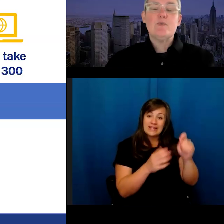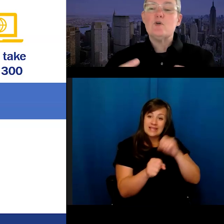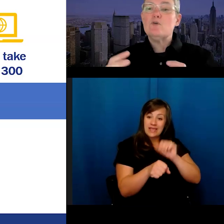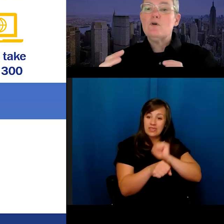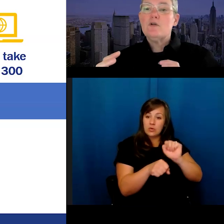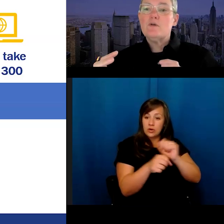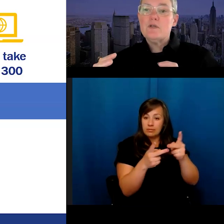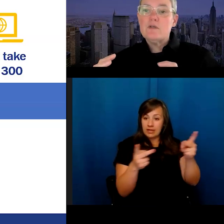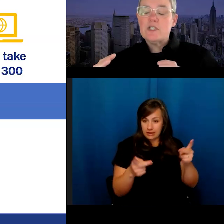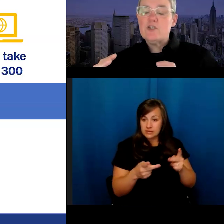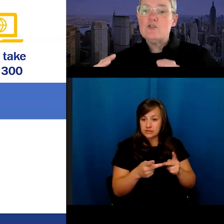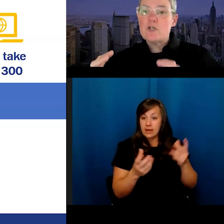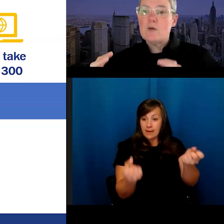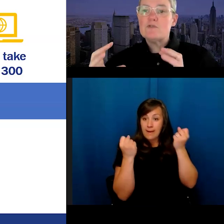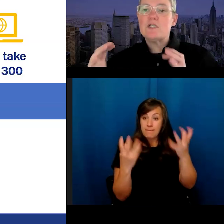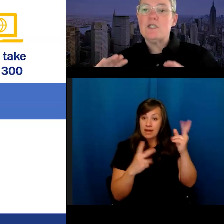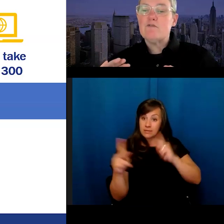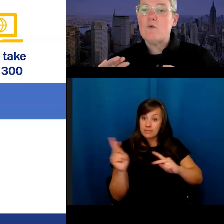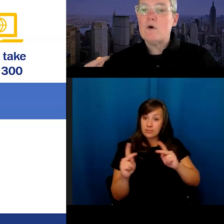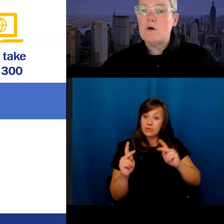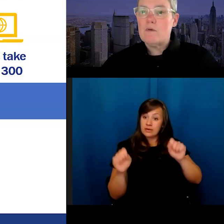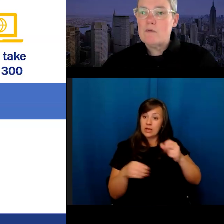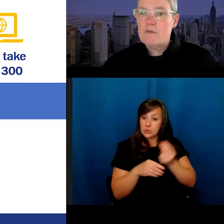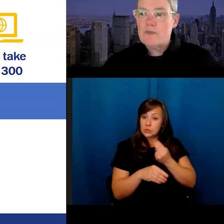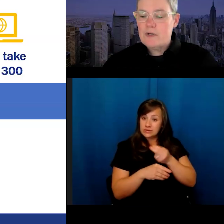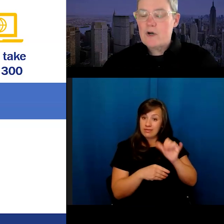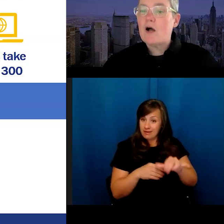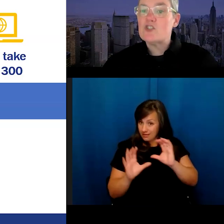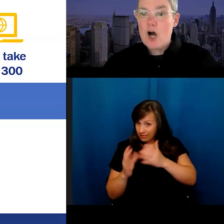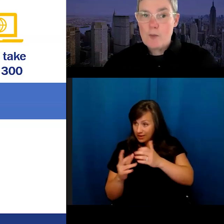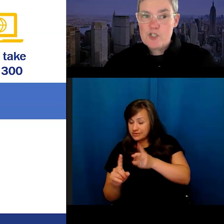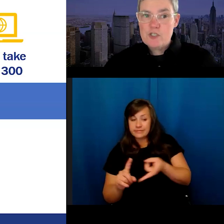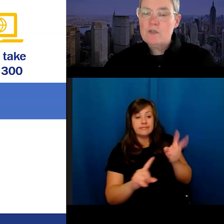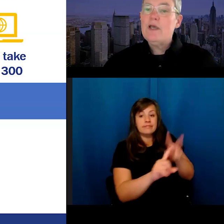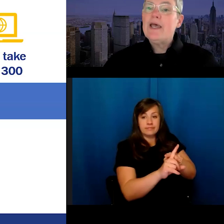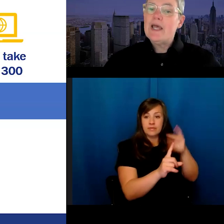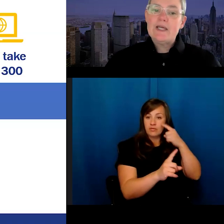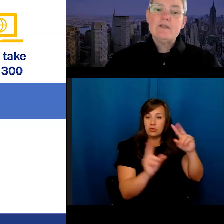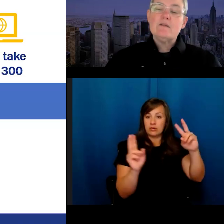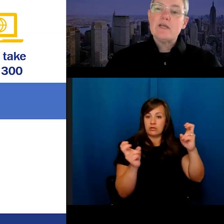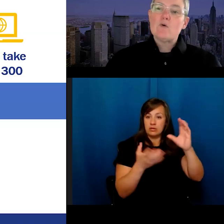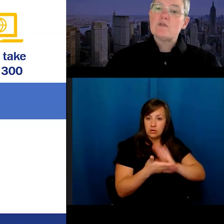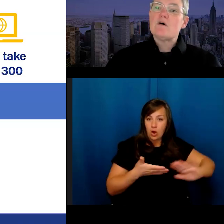lot of people can use COM 210 for their college option, and that course is also